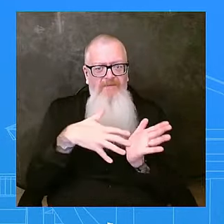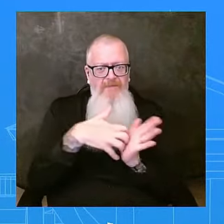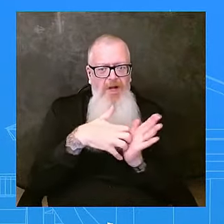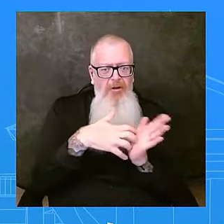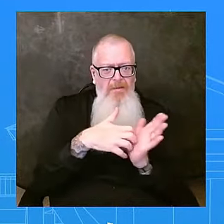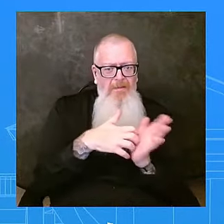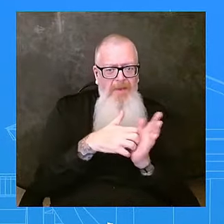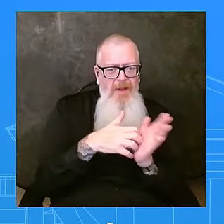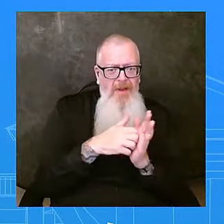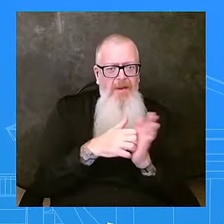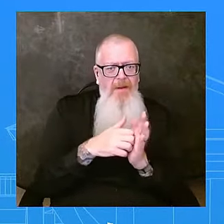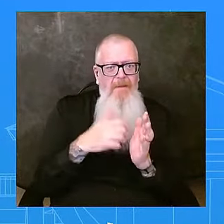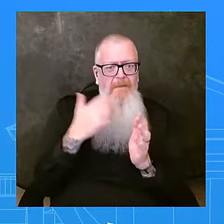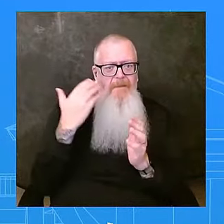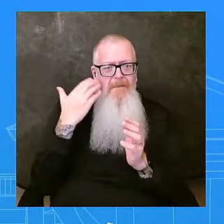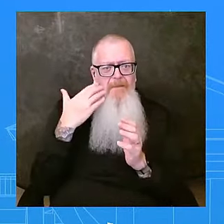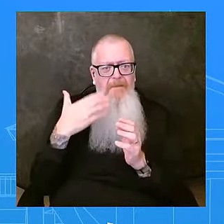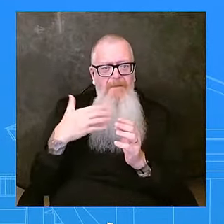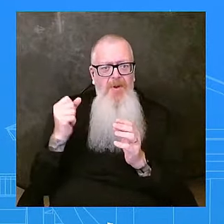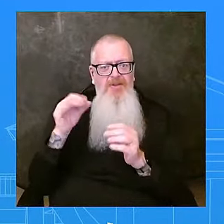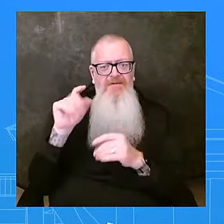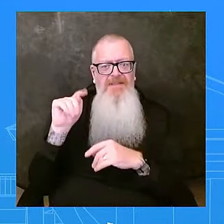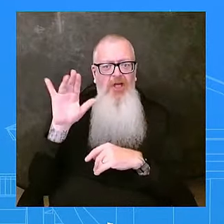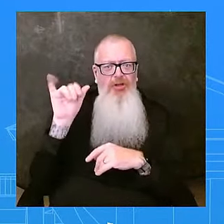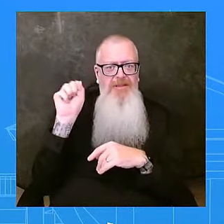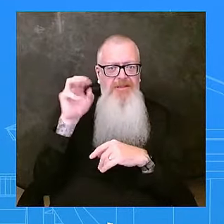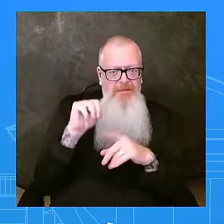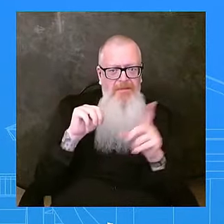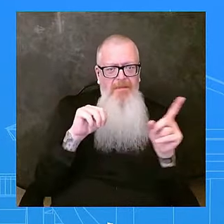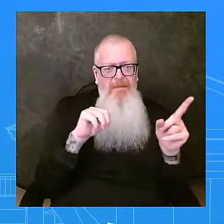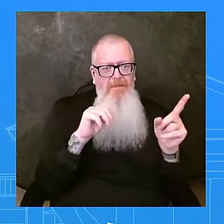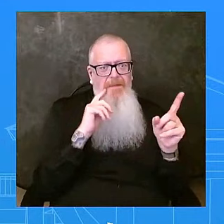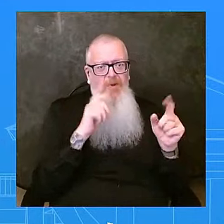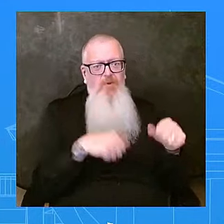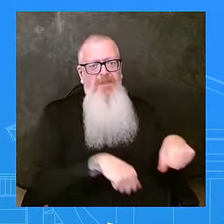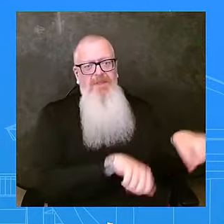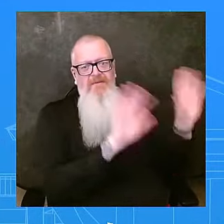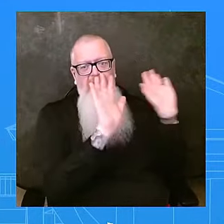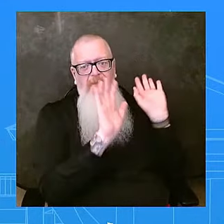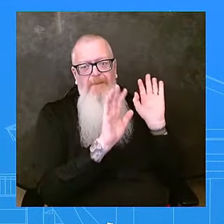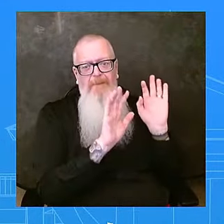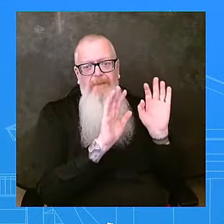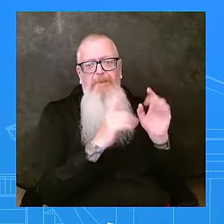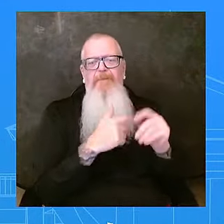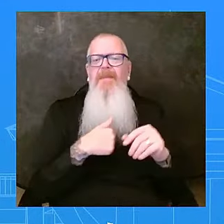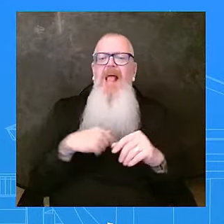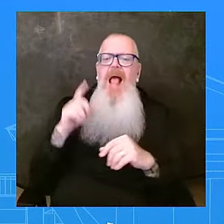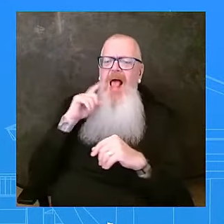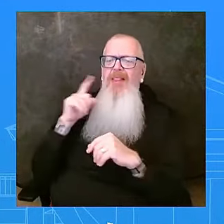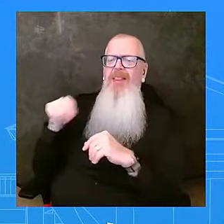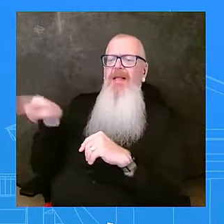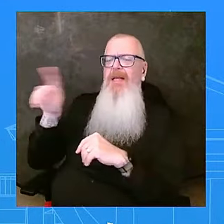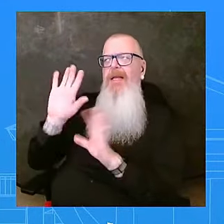can you say to the American people to assure them that this administration is trying to keep them safe, and how safe are they? Boy, just go on CENTCOM's website. Look at the